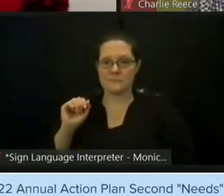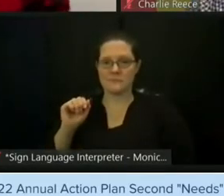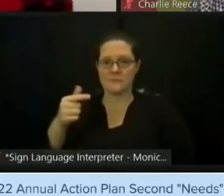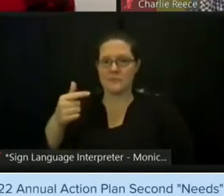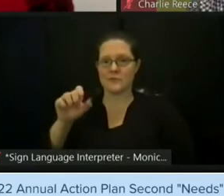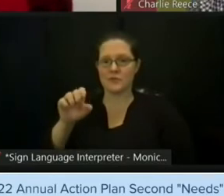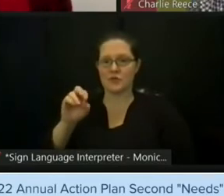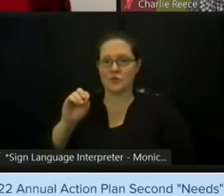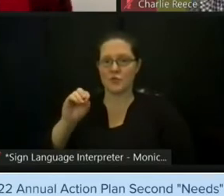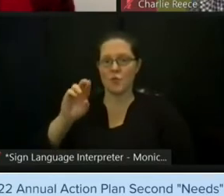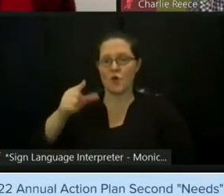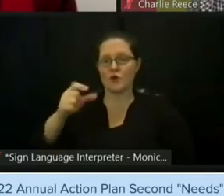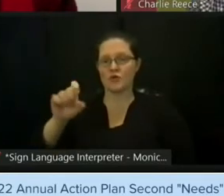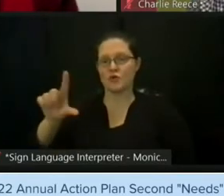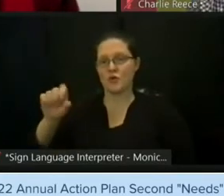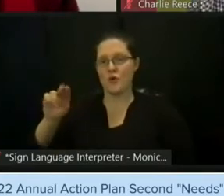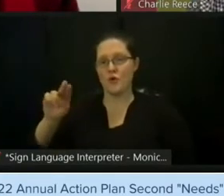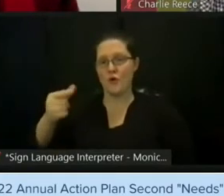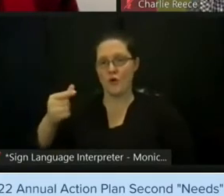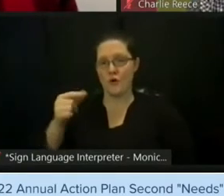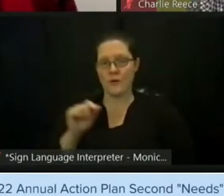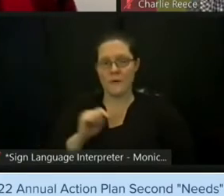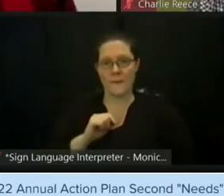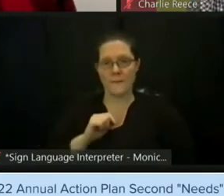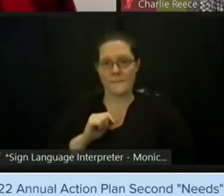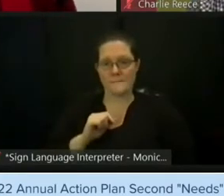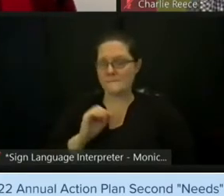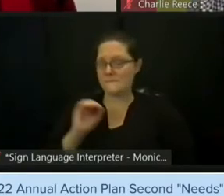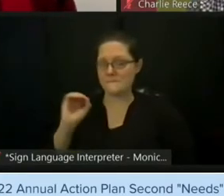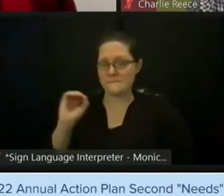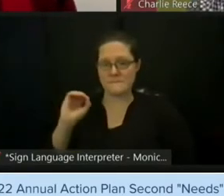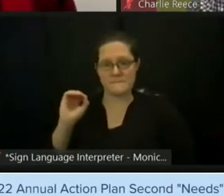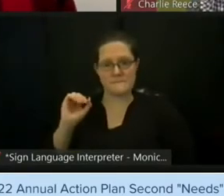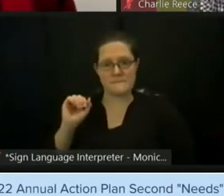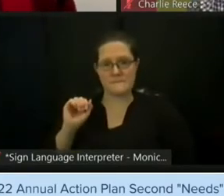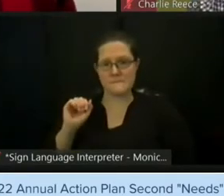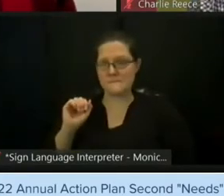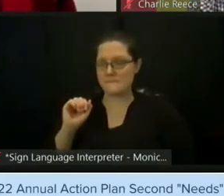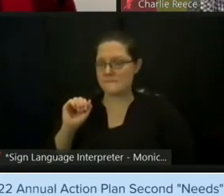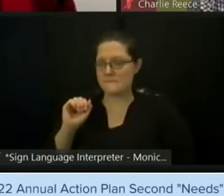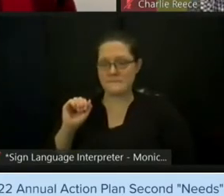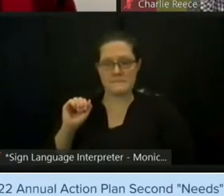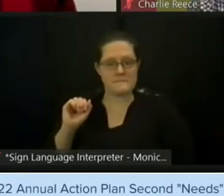George Long? I do not see Mr. Long. I don't either.